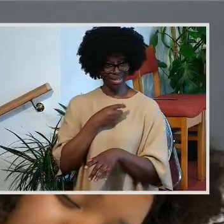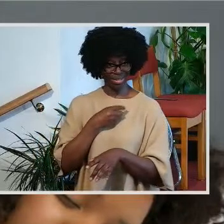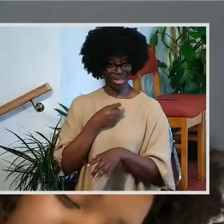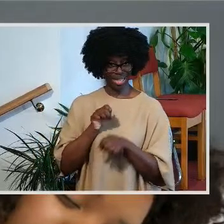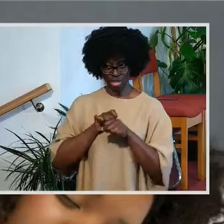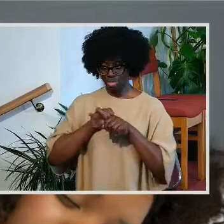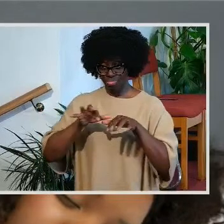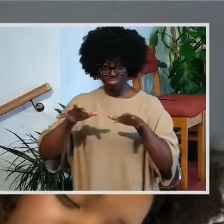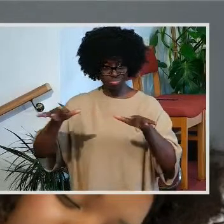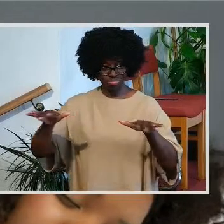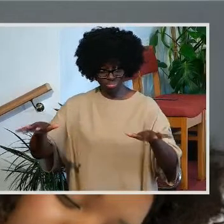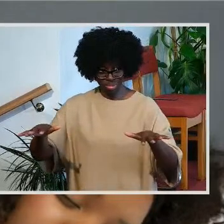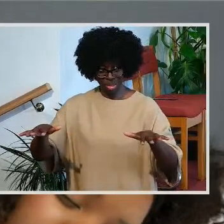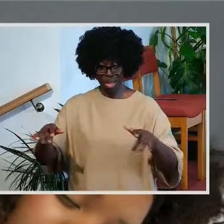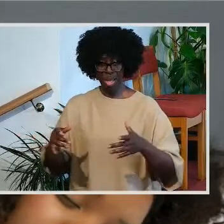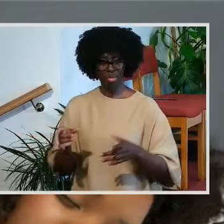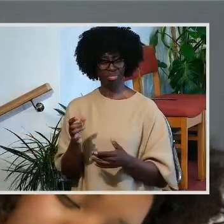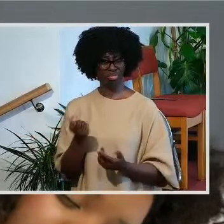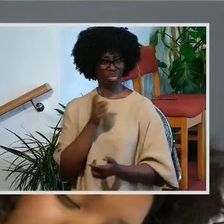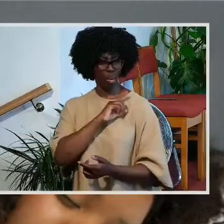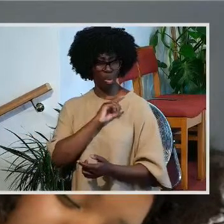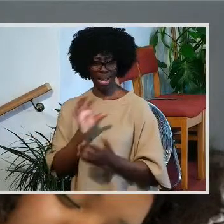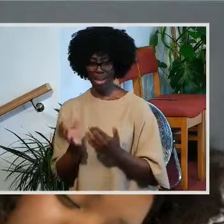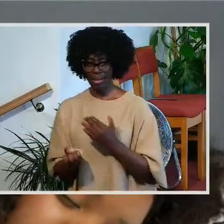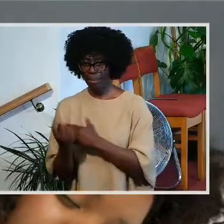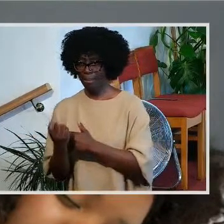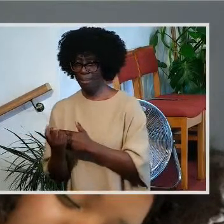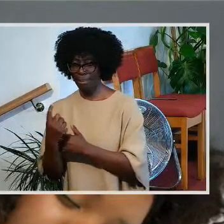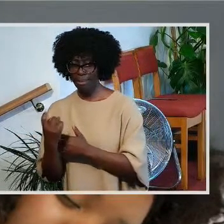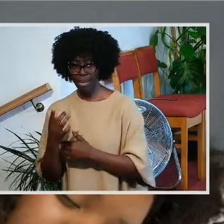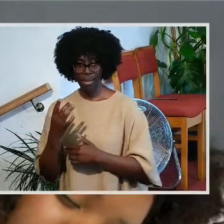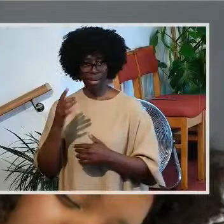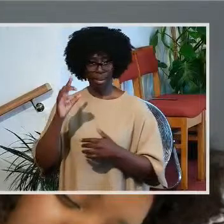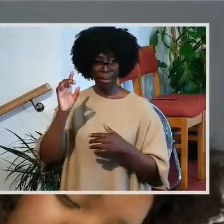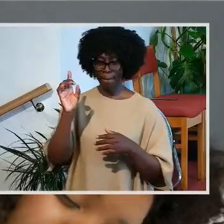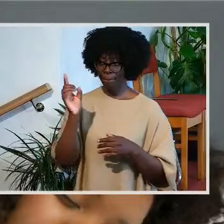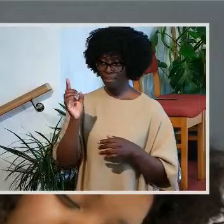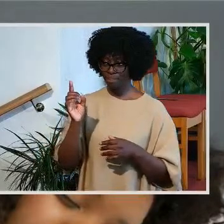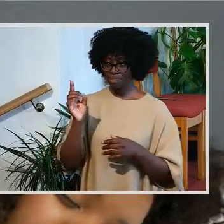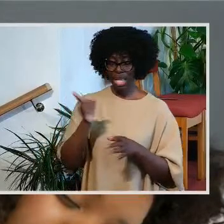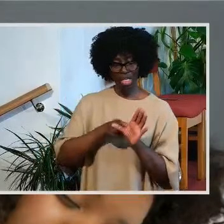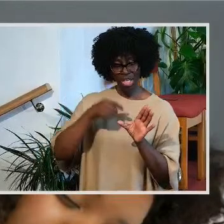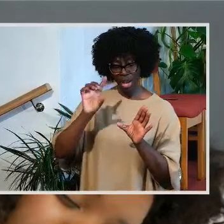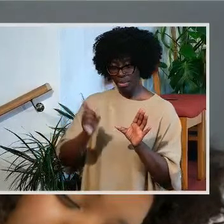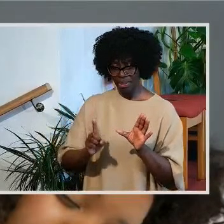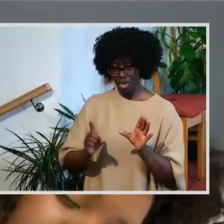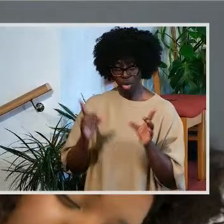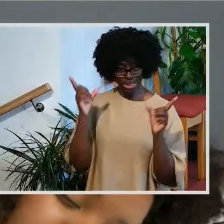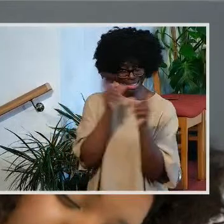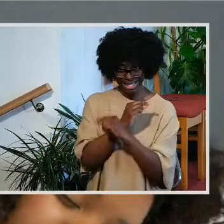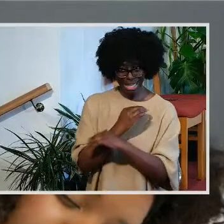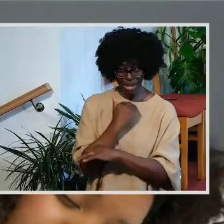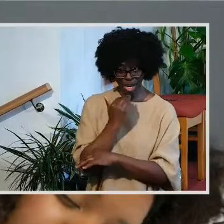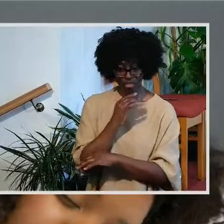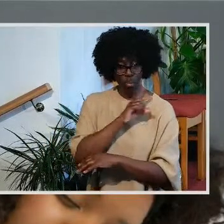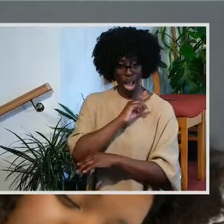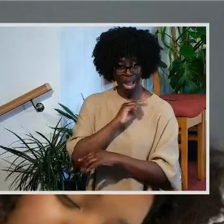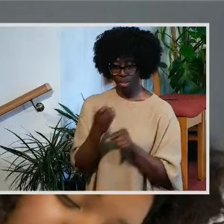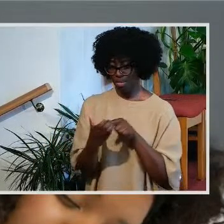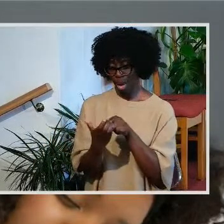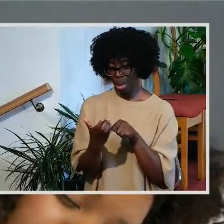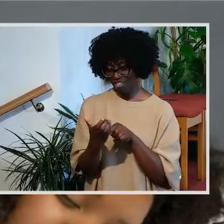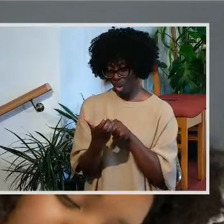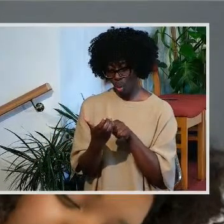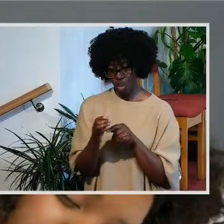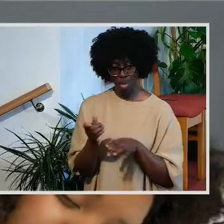older people are not sleeping enough due to our devices, our working schedules.